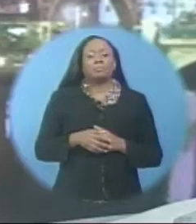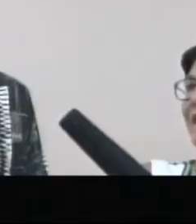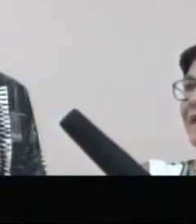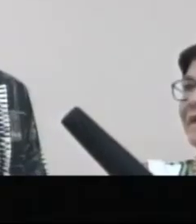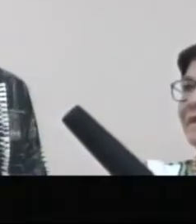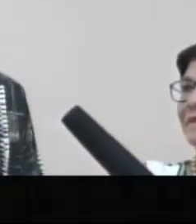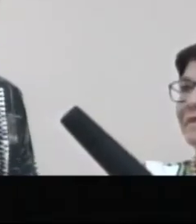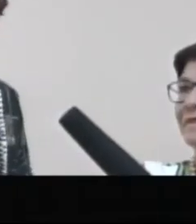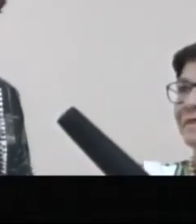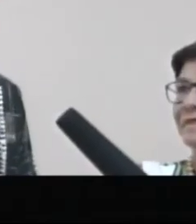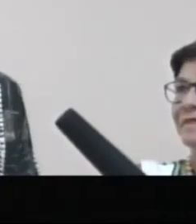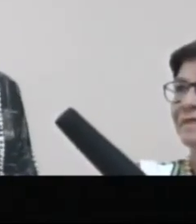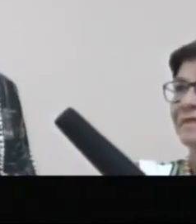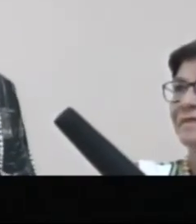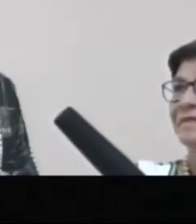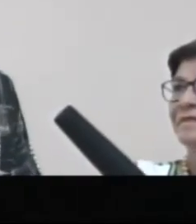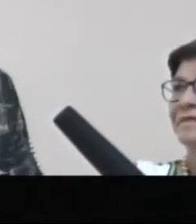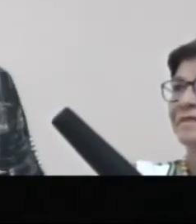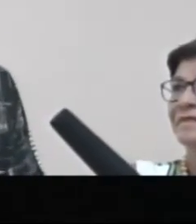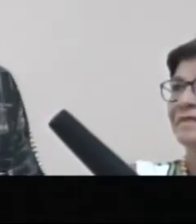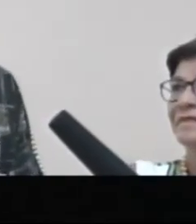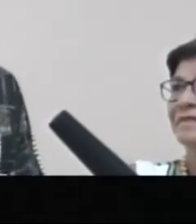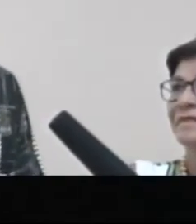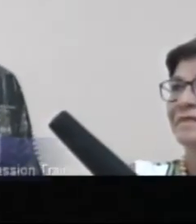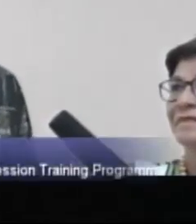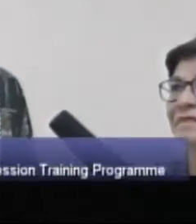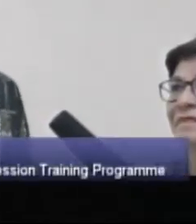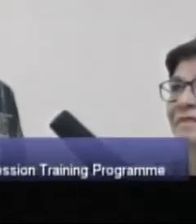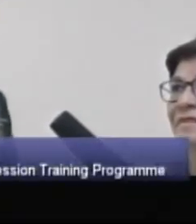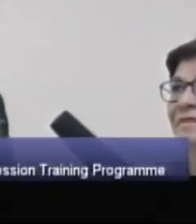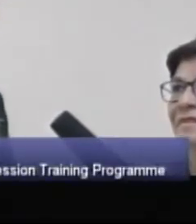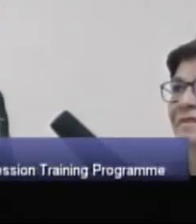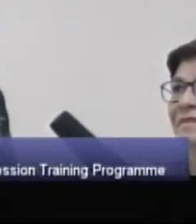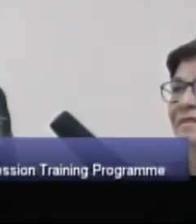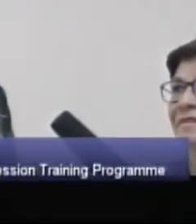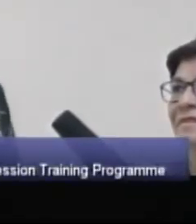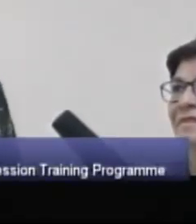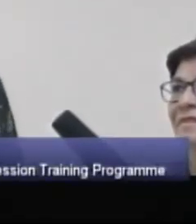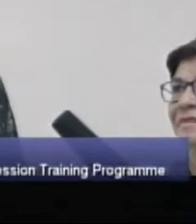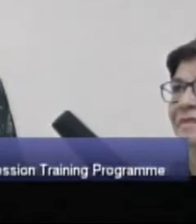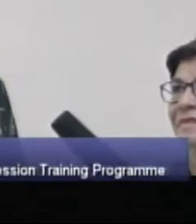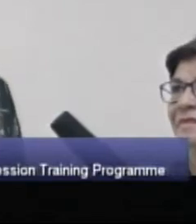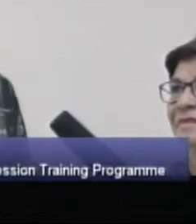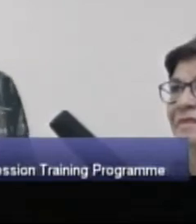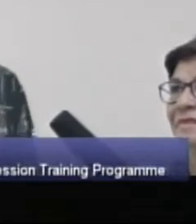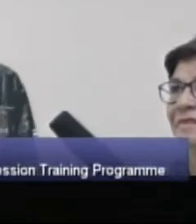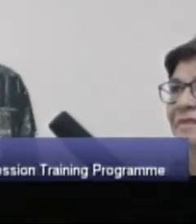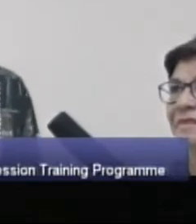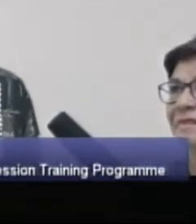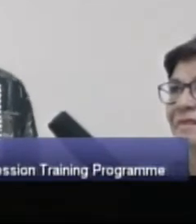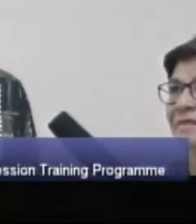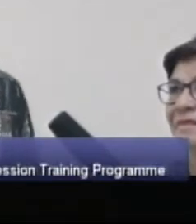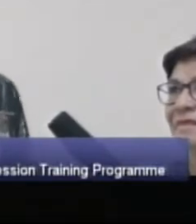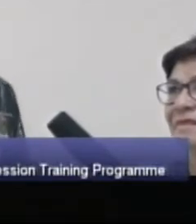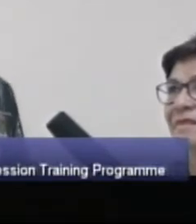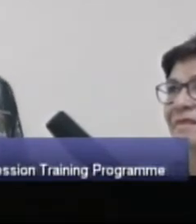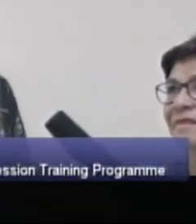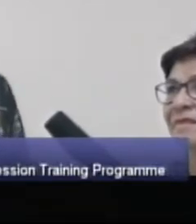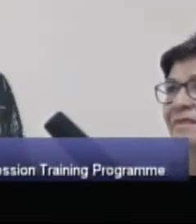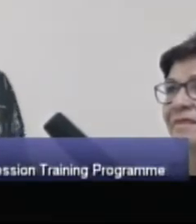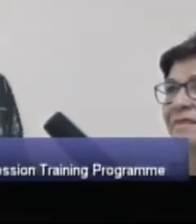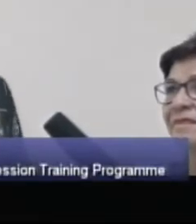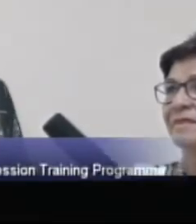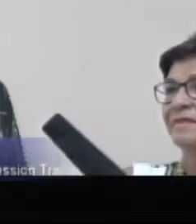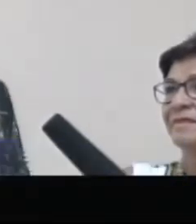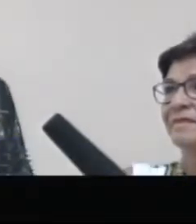The knowledge that I've gained here in these 3 sessions, I will implement and make sure that the organization hold up their end to